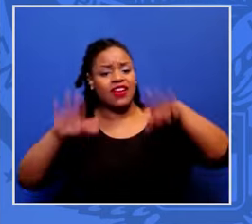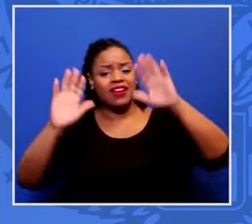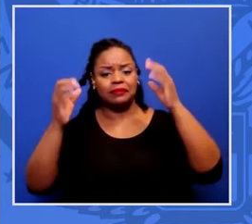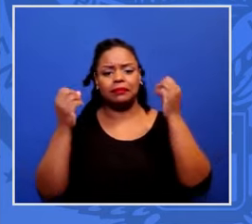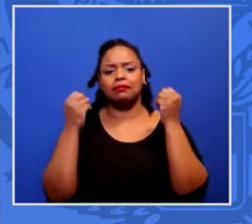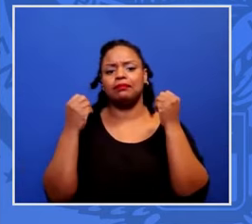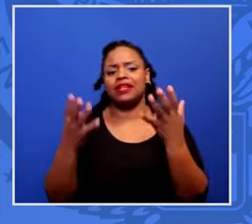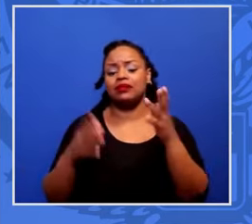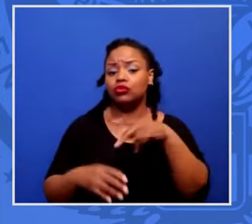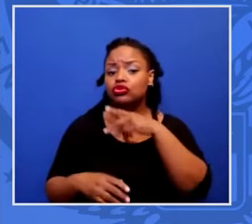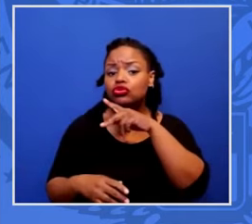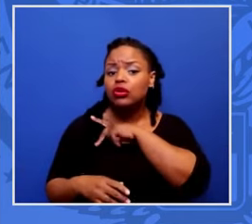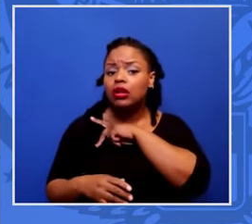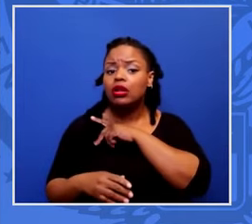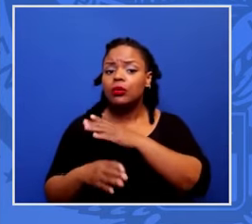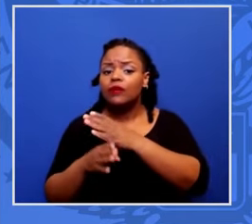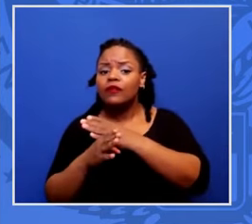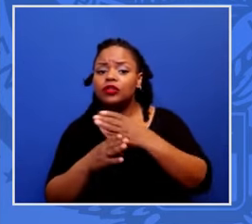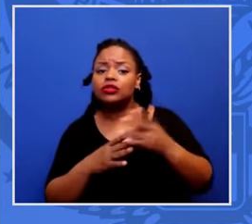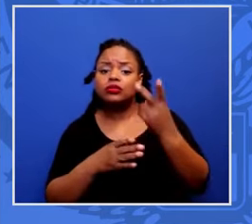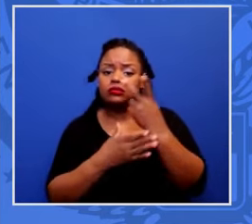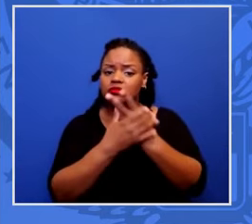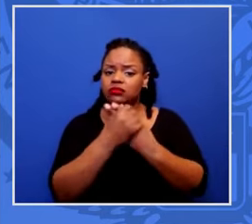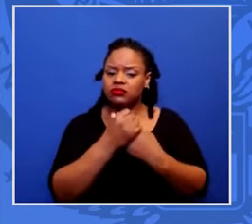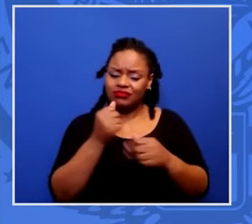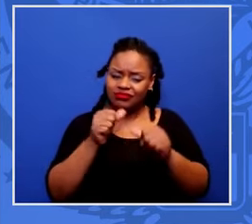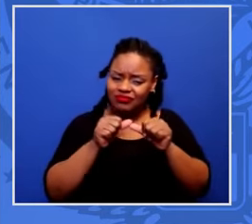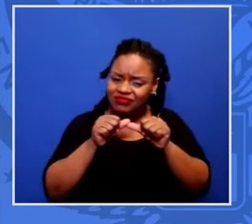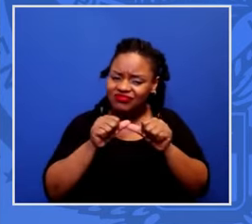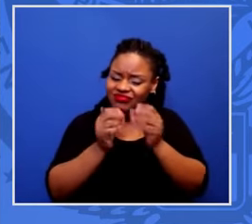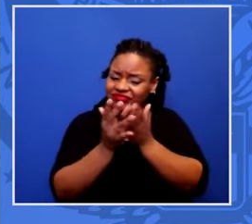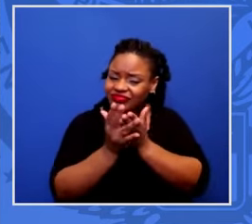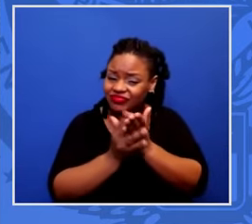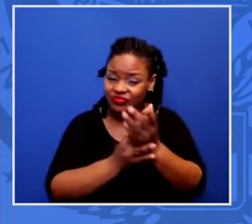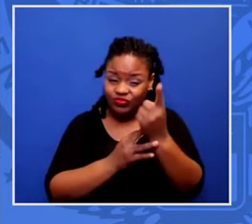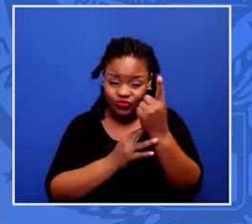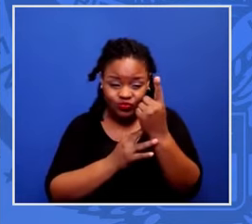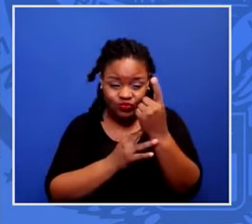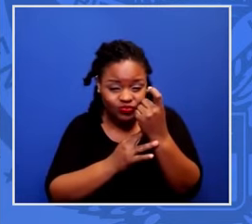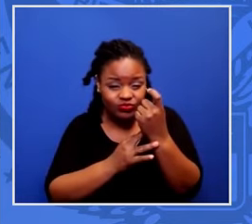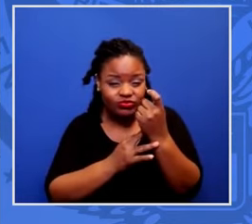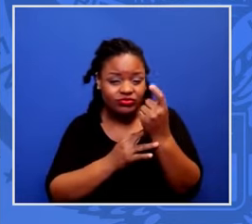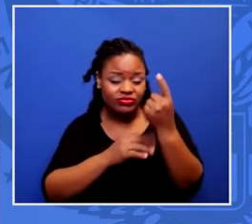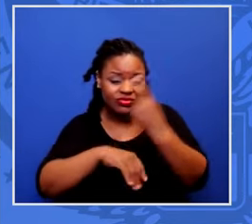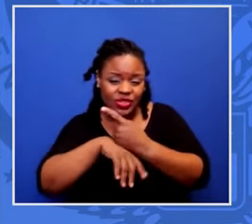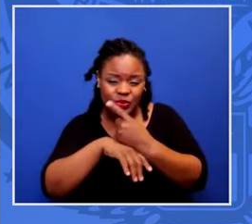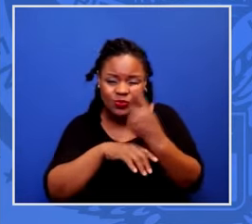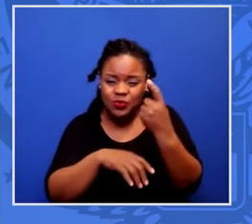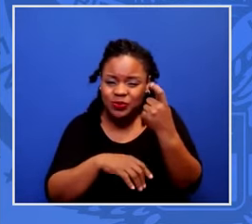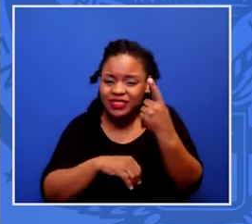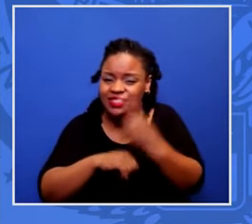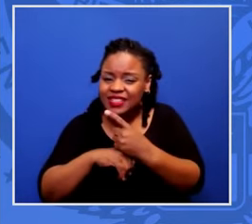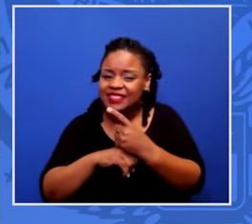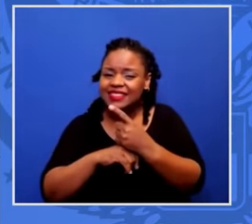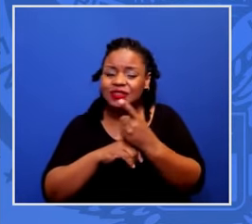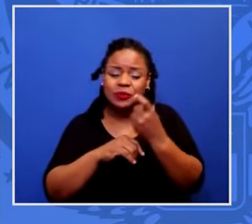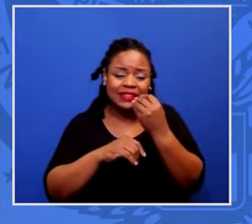on for another meal, another day, until next month. We could not cope without